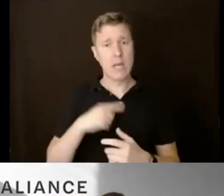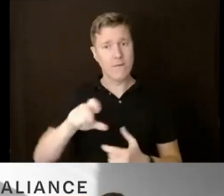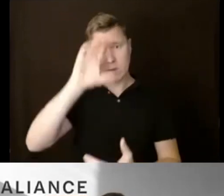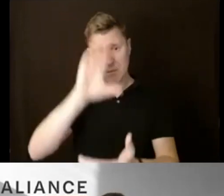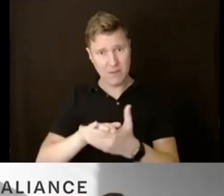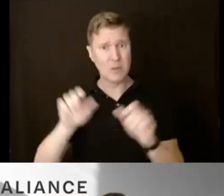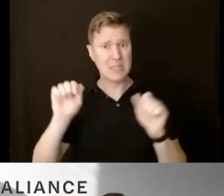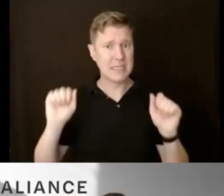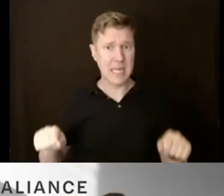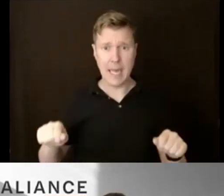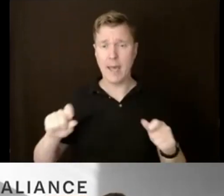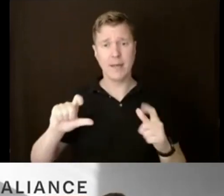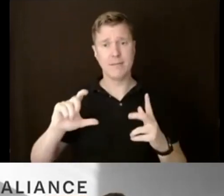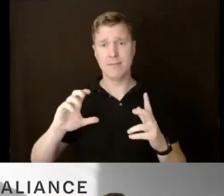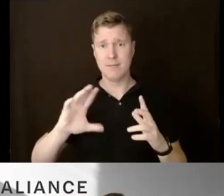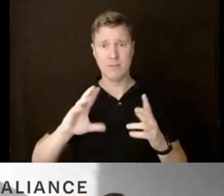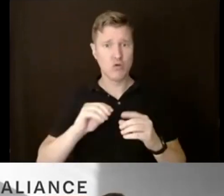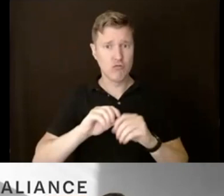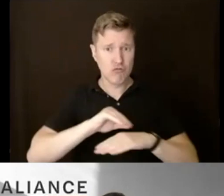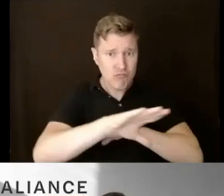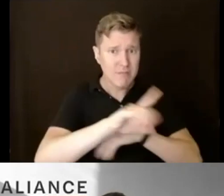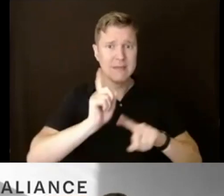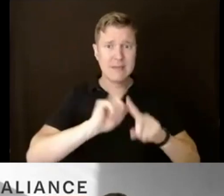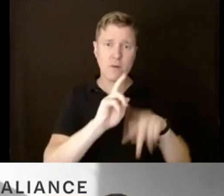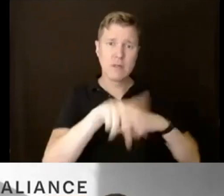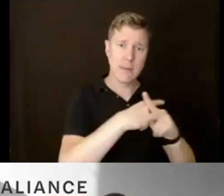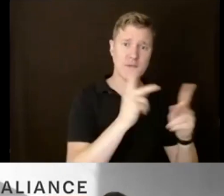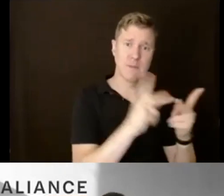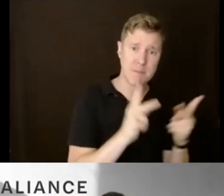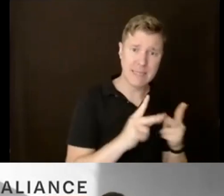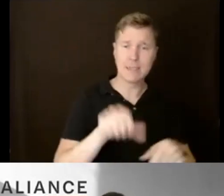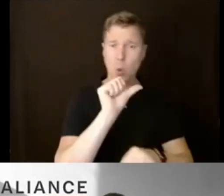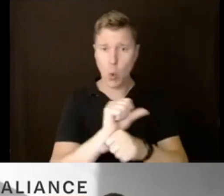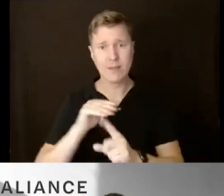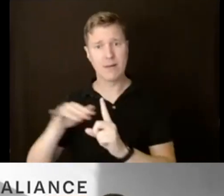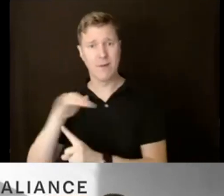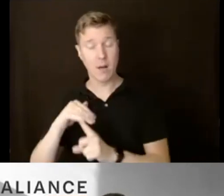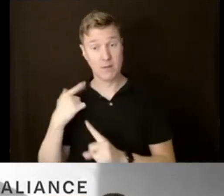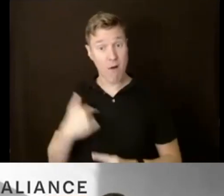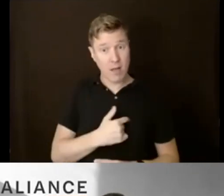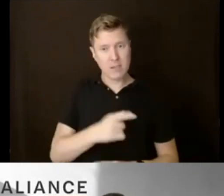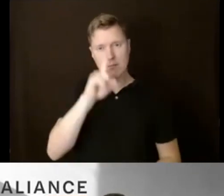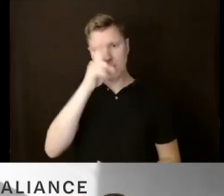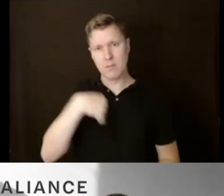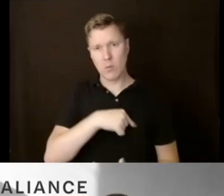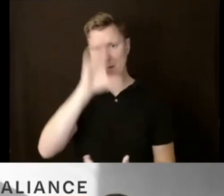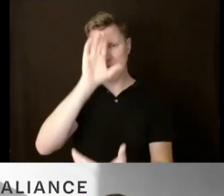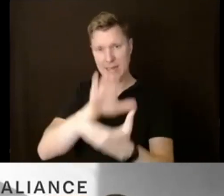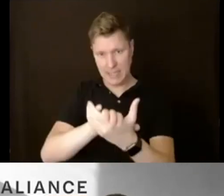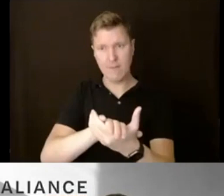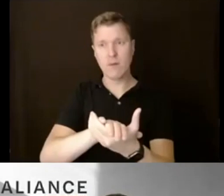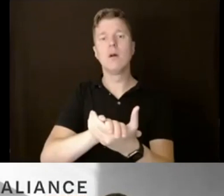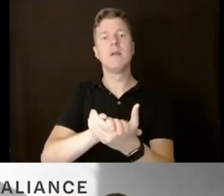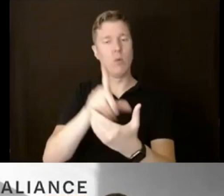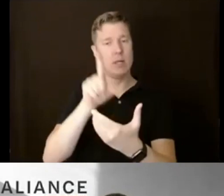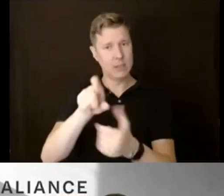different kinds of work environments and spaces. And so for us, we believe, and we want to stand by that we need to